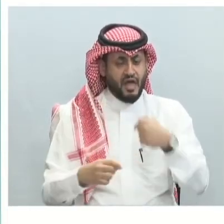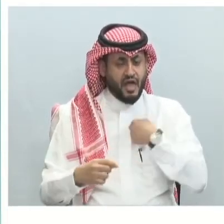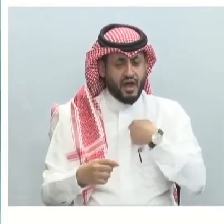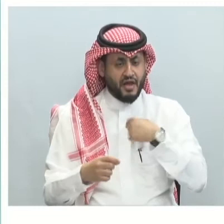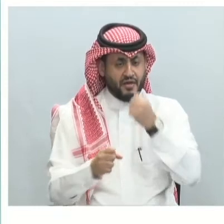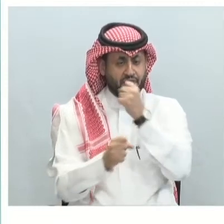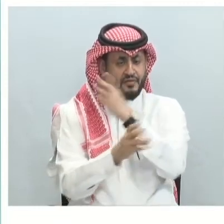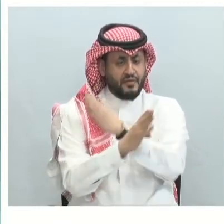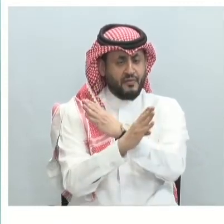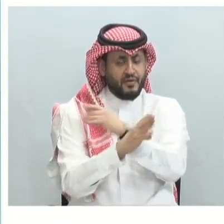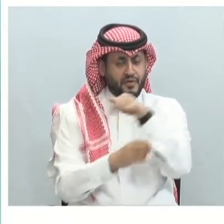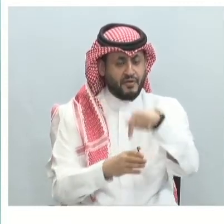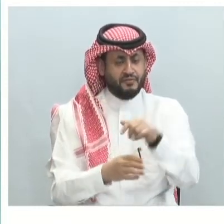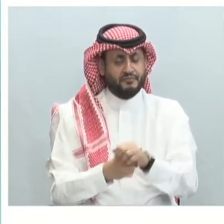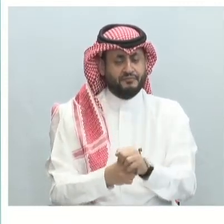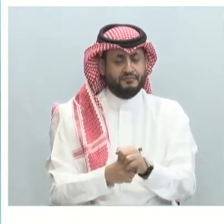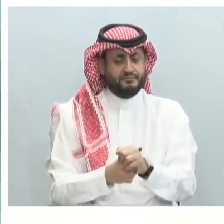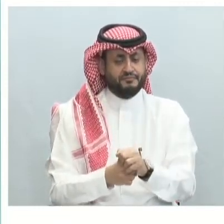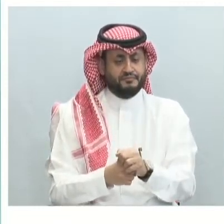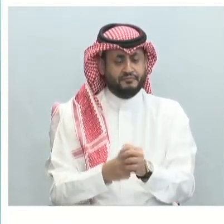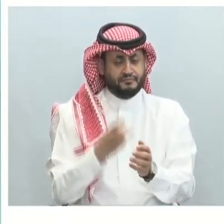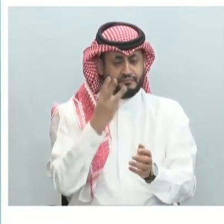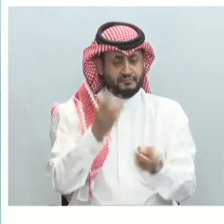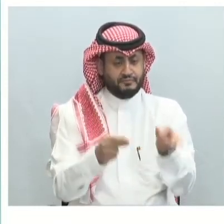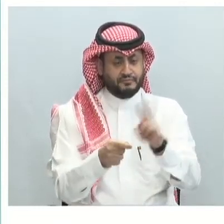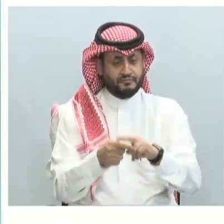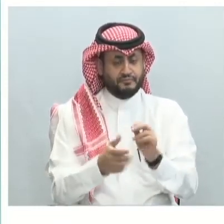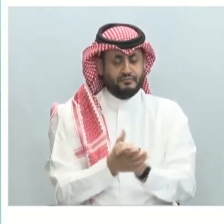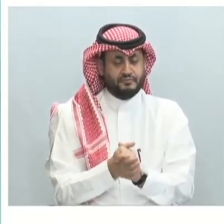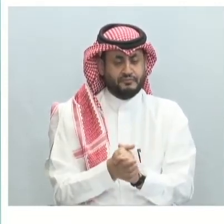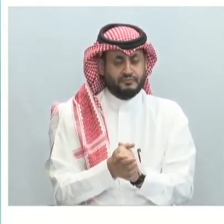I'm doing karate, doing karate, doing karate.